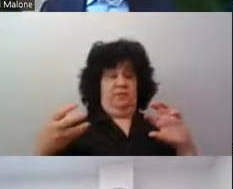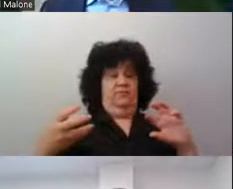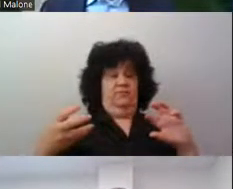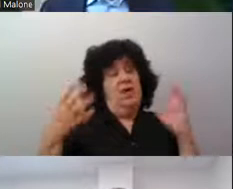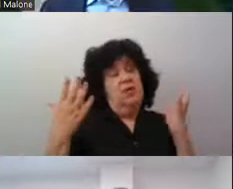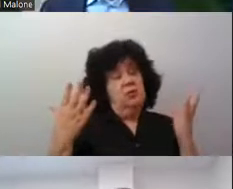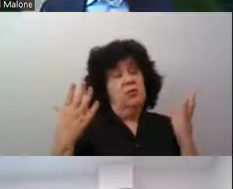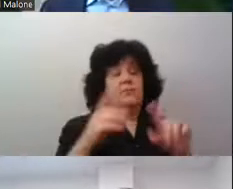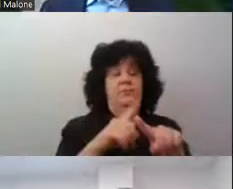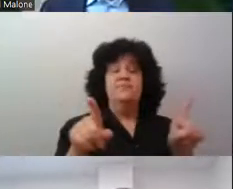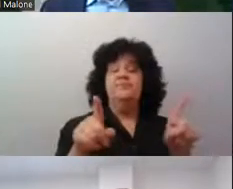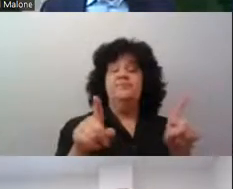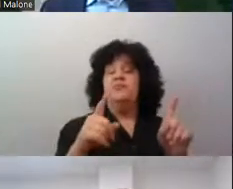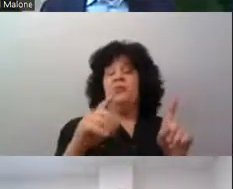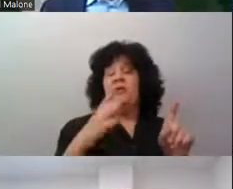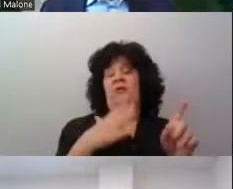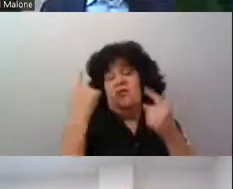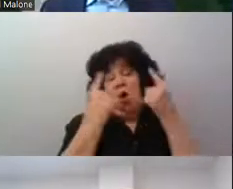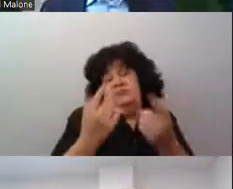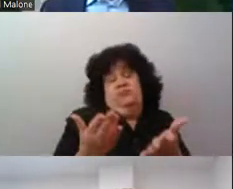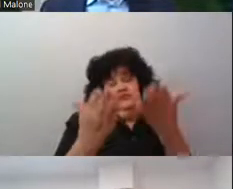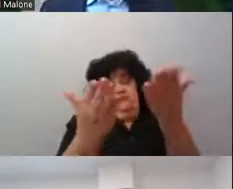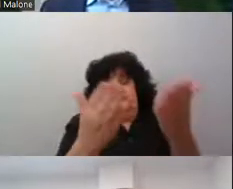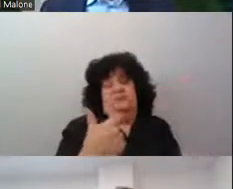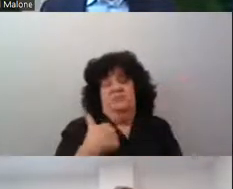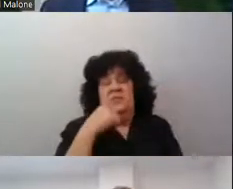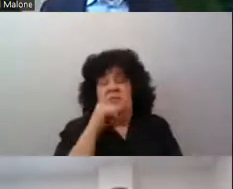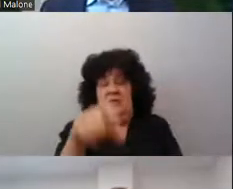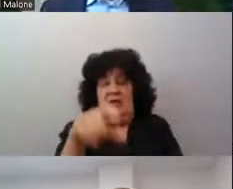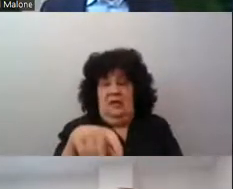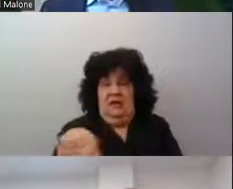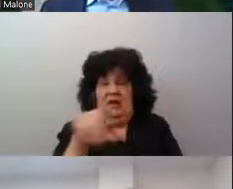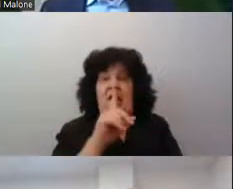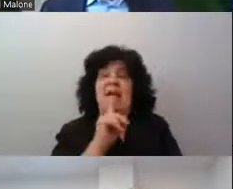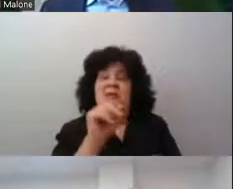Just a thought, not necessarily expecting an answer.